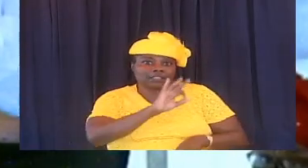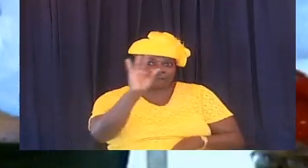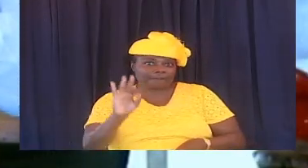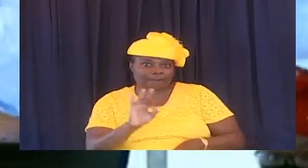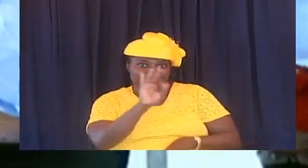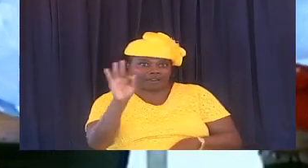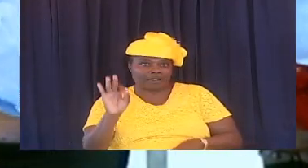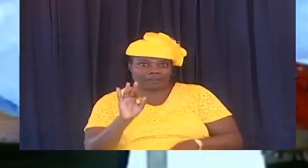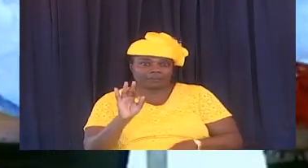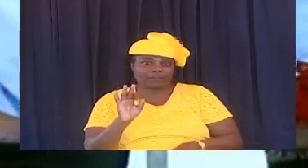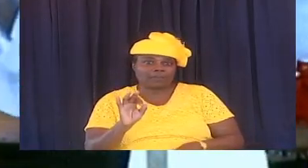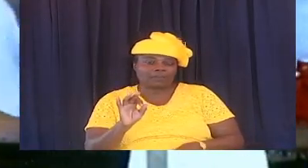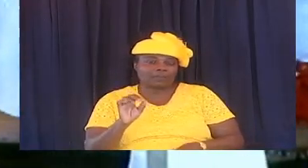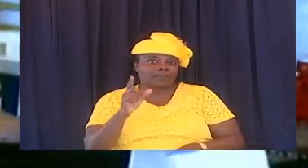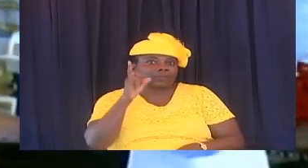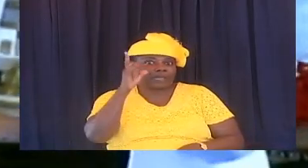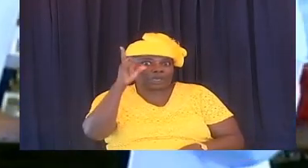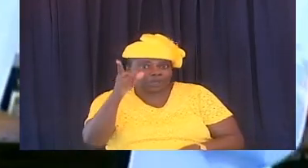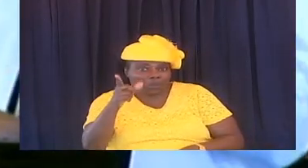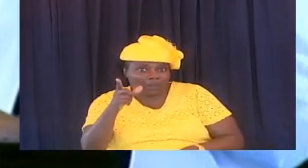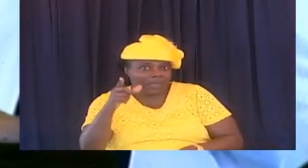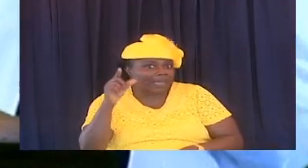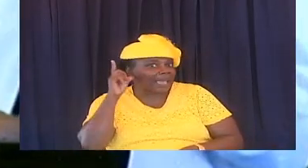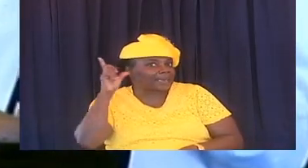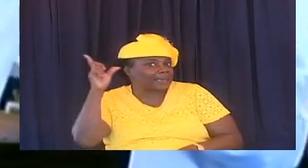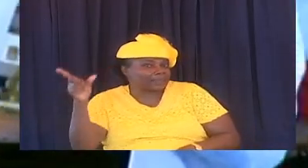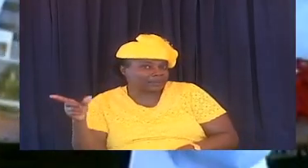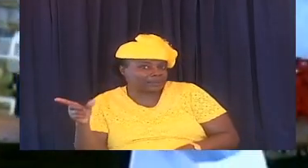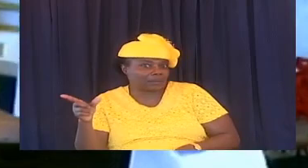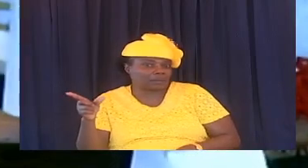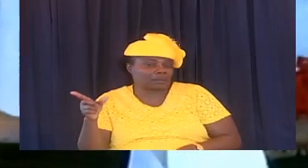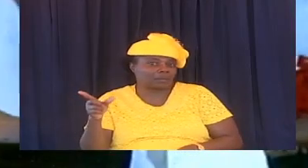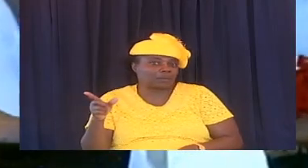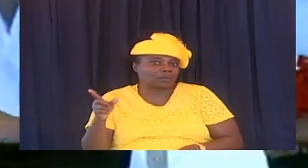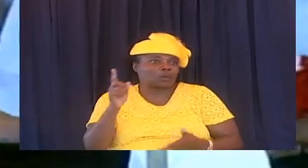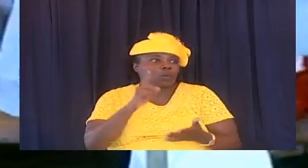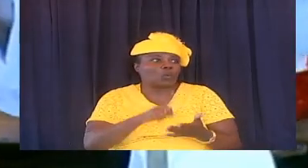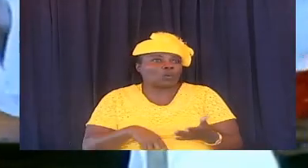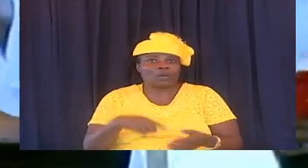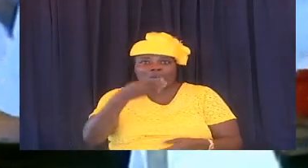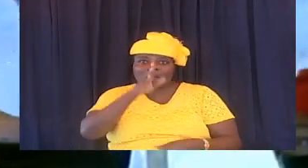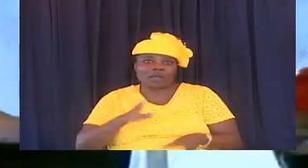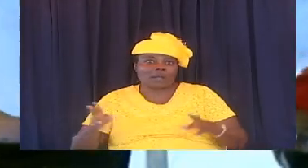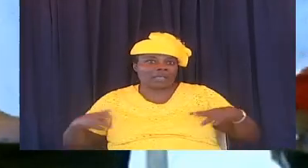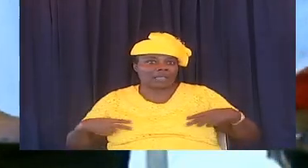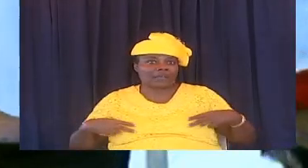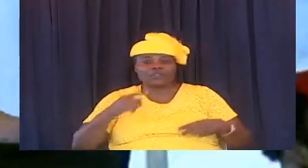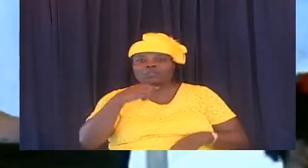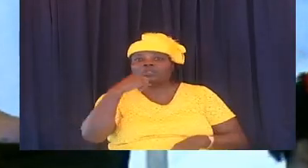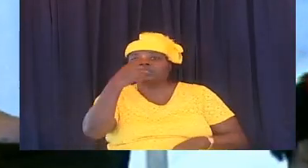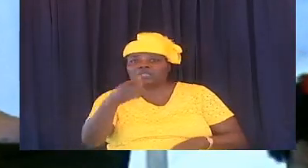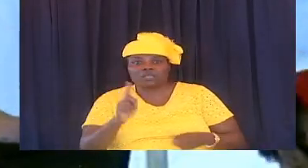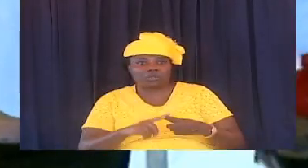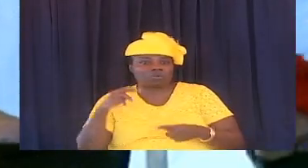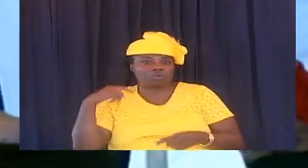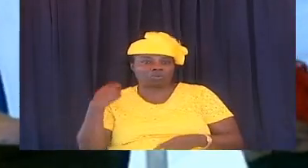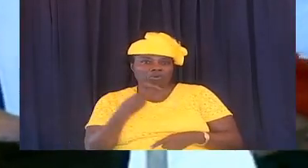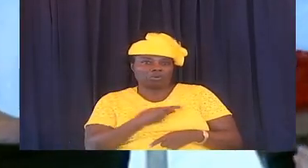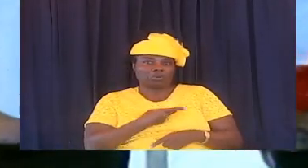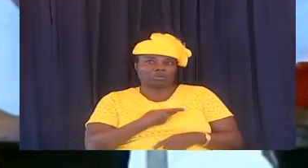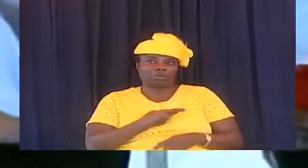be directed, to be advised, to be taught, amen, as to how to overcome some